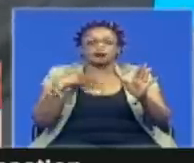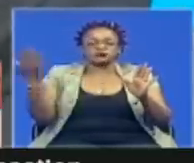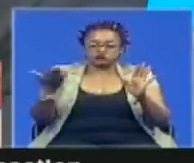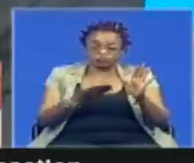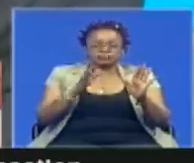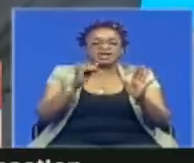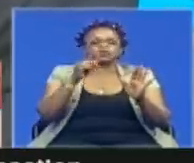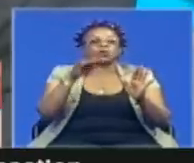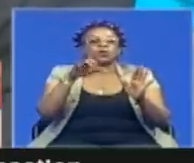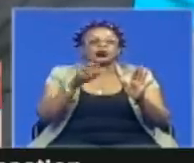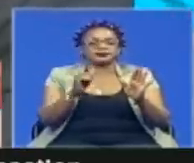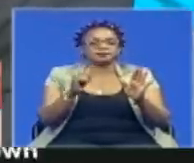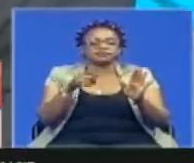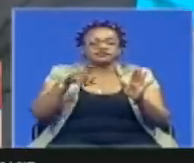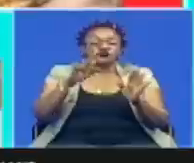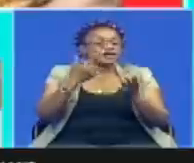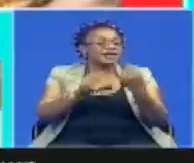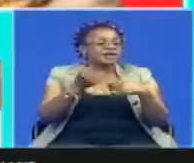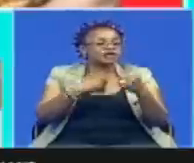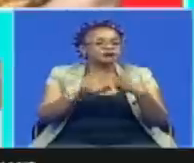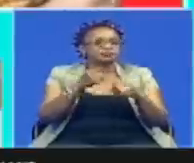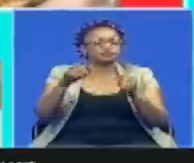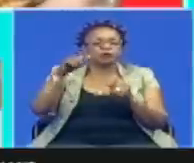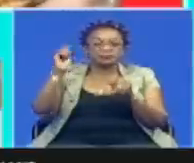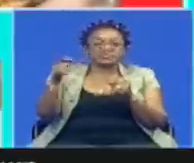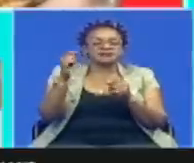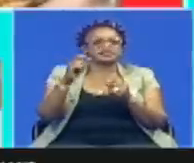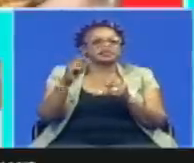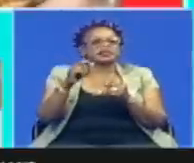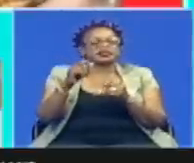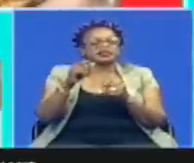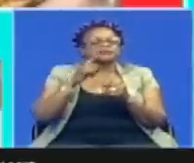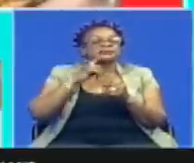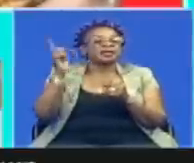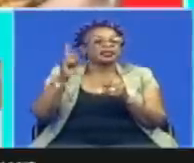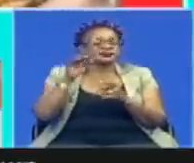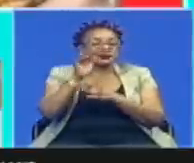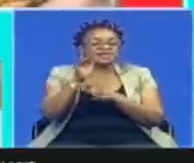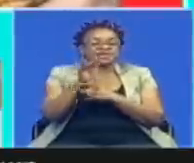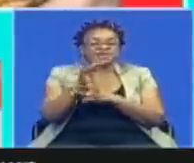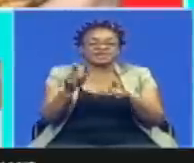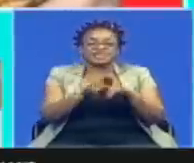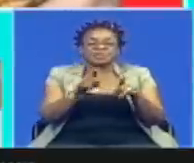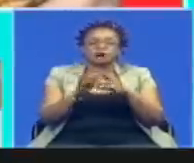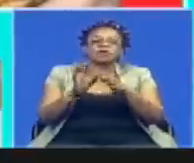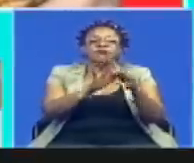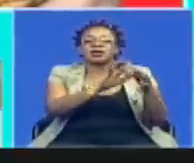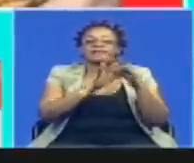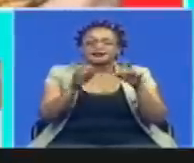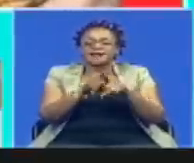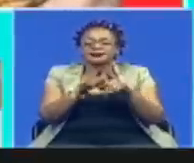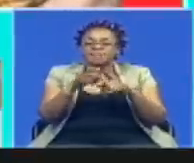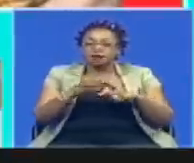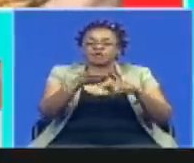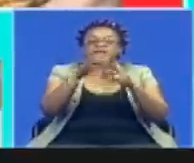now, for your first reactions to President Kenyatta saying that he will be uniting the country as his priority and asking